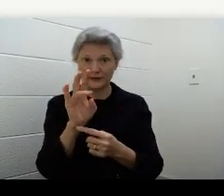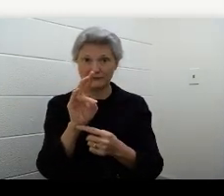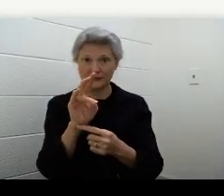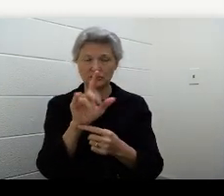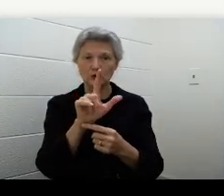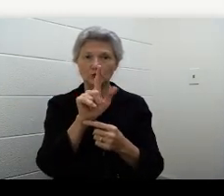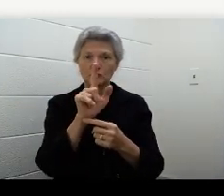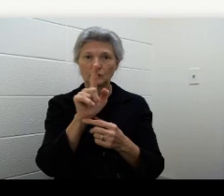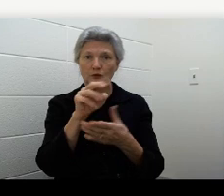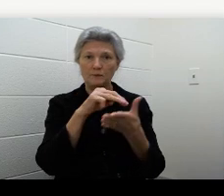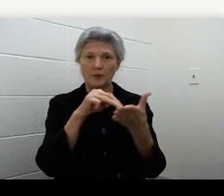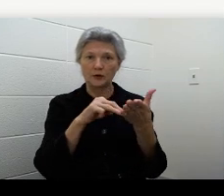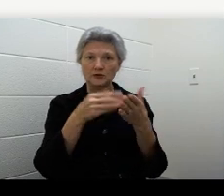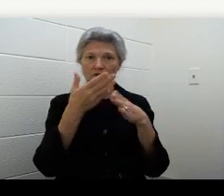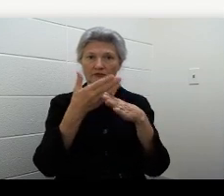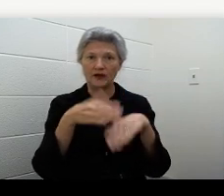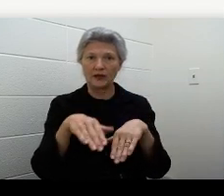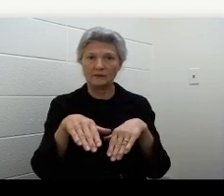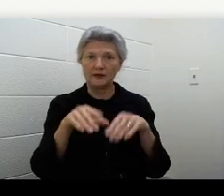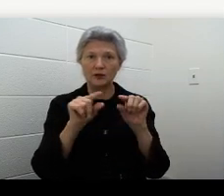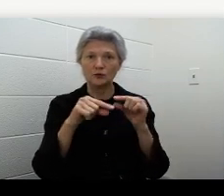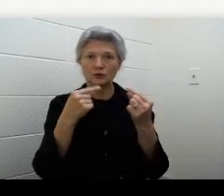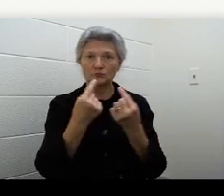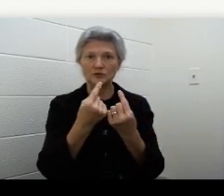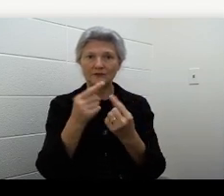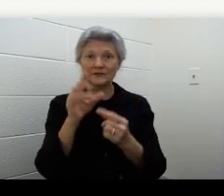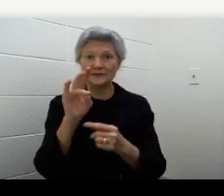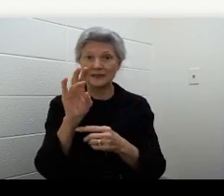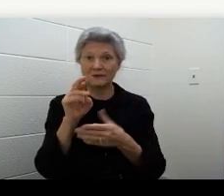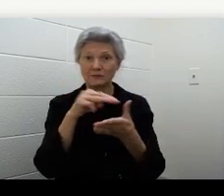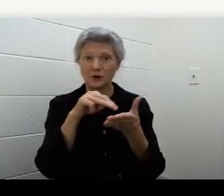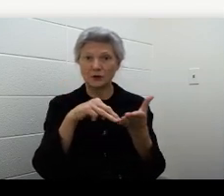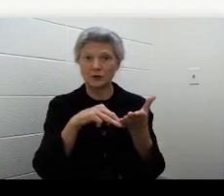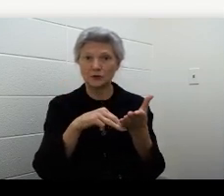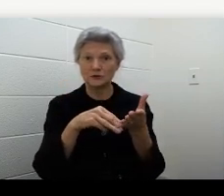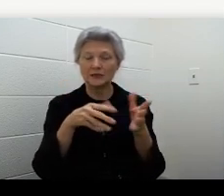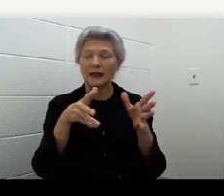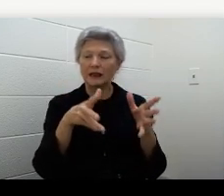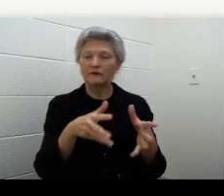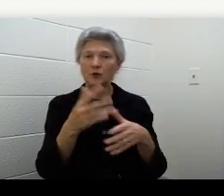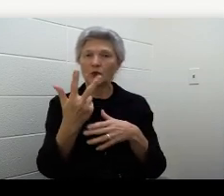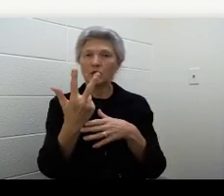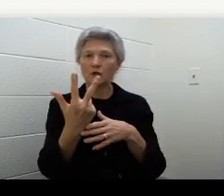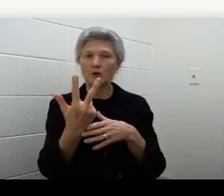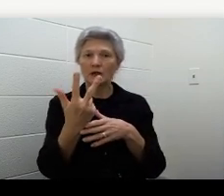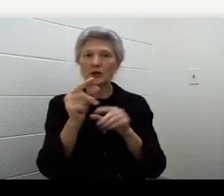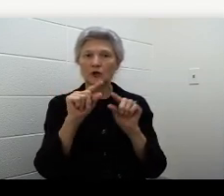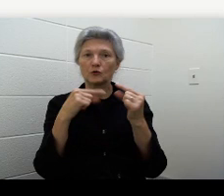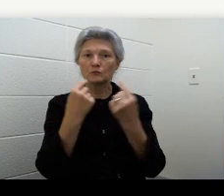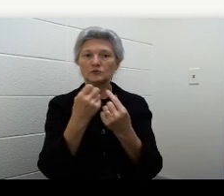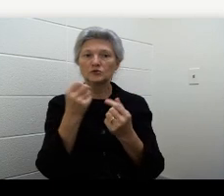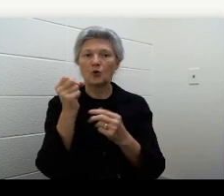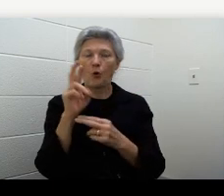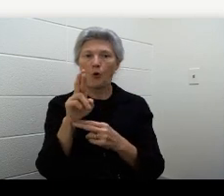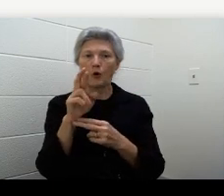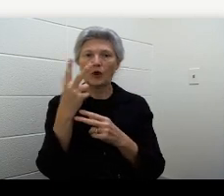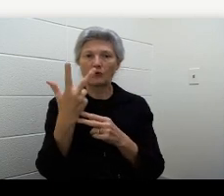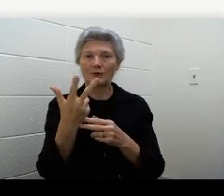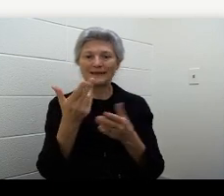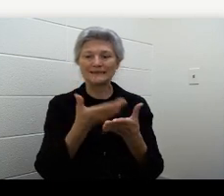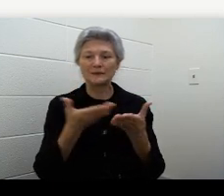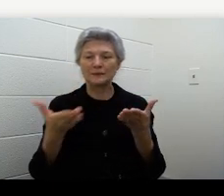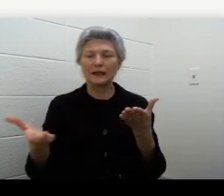21 markers divided into groups of 7 markers left us with 3 groups or 3